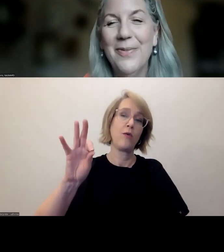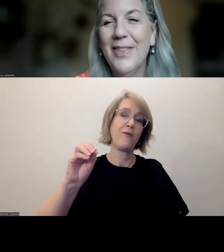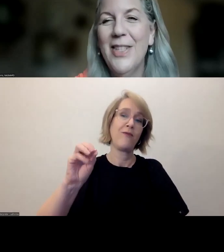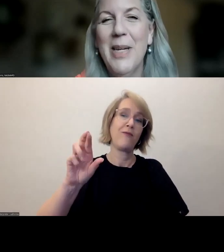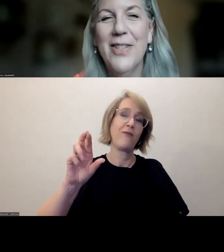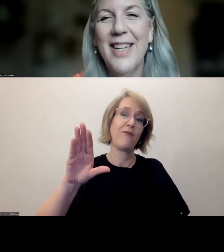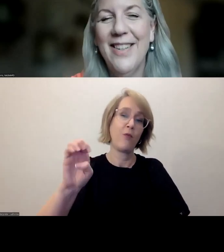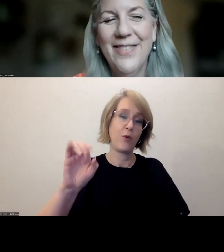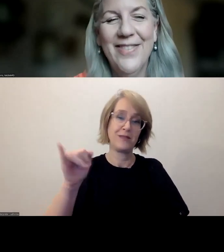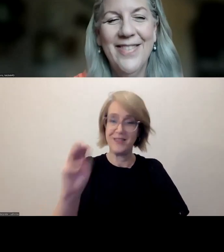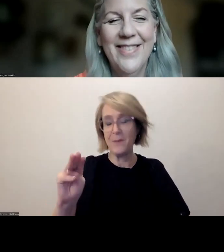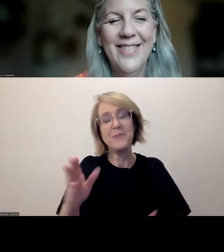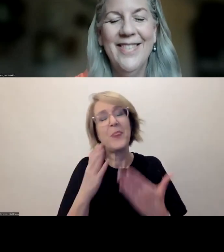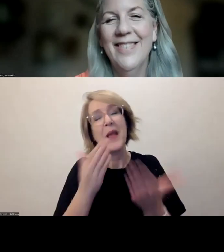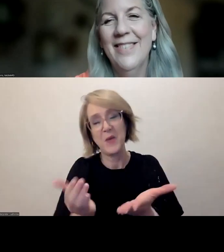you. Good to be here today.